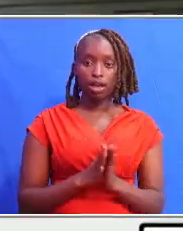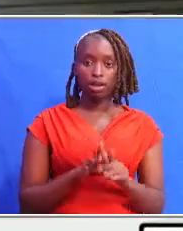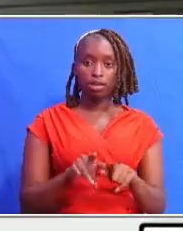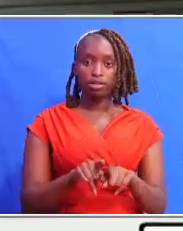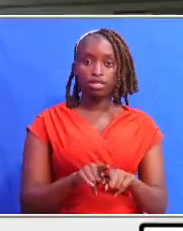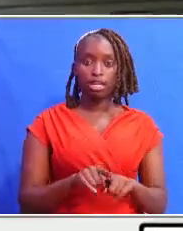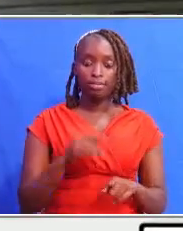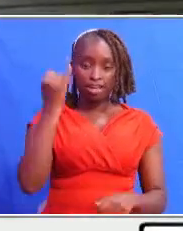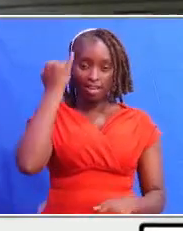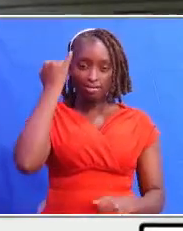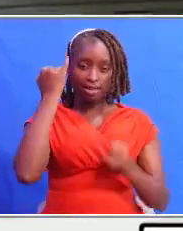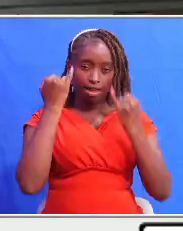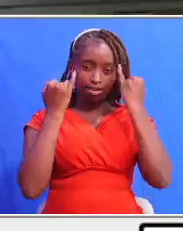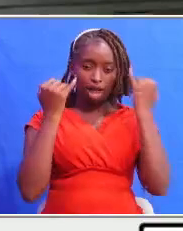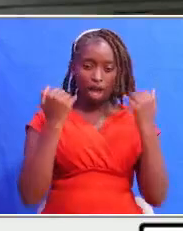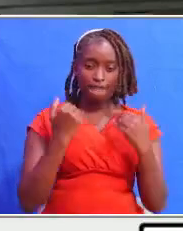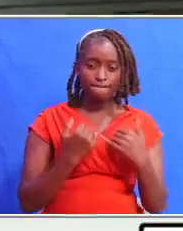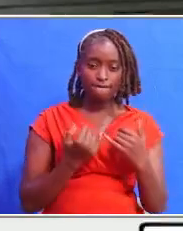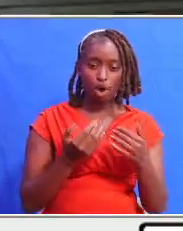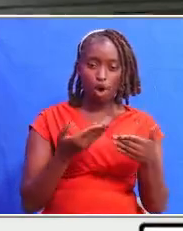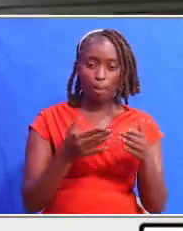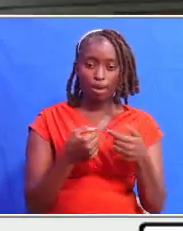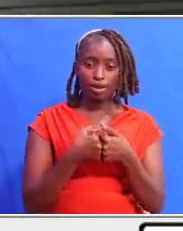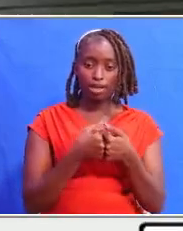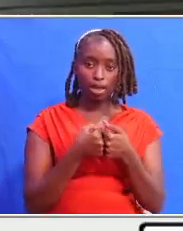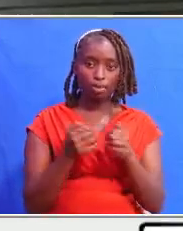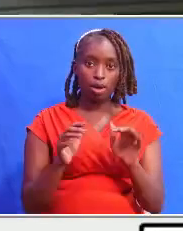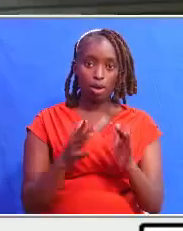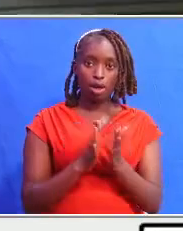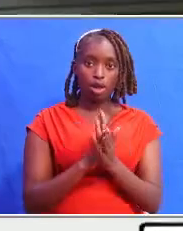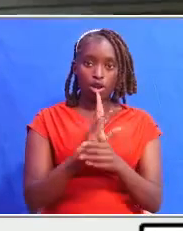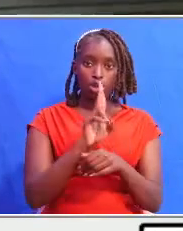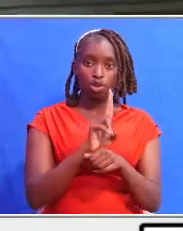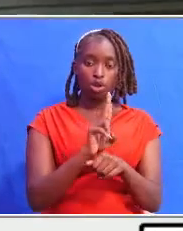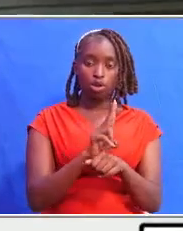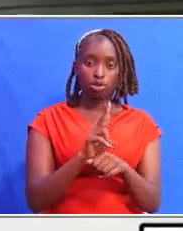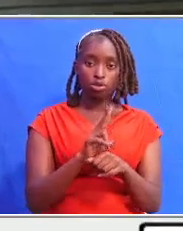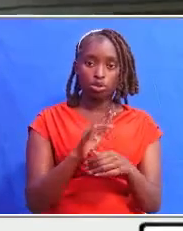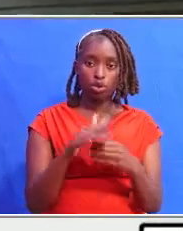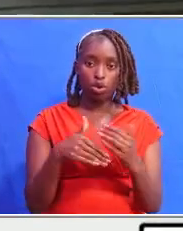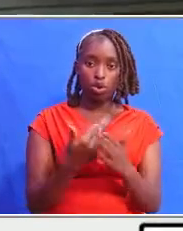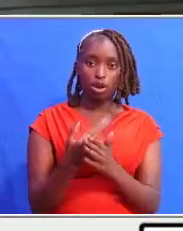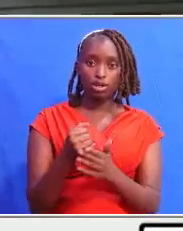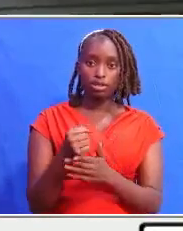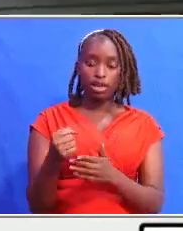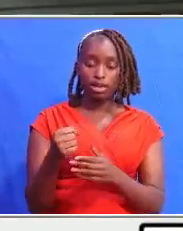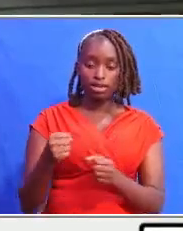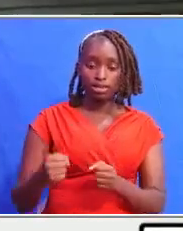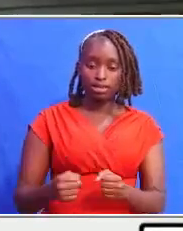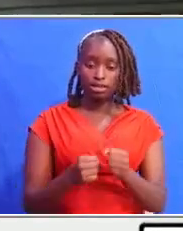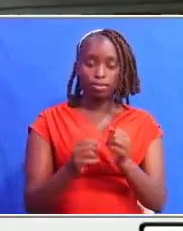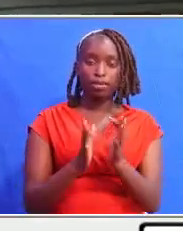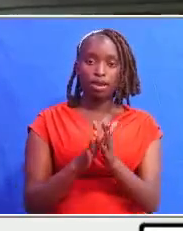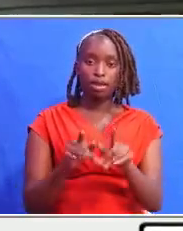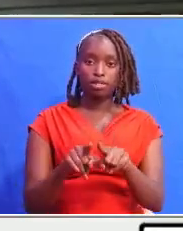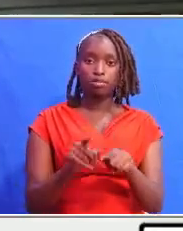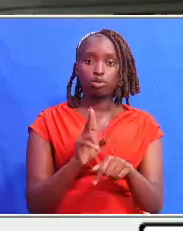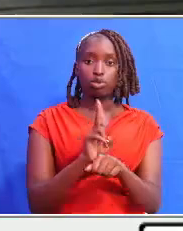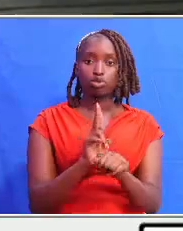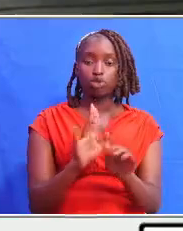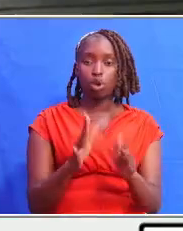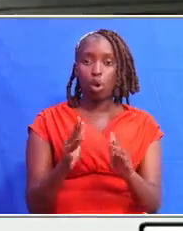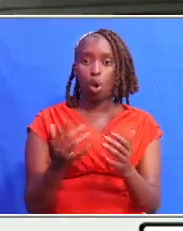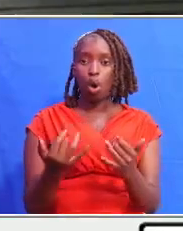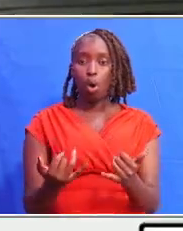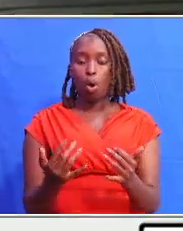our ideas how to open the game, how to use also the weak sides of these teams. So, and you saw now